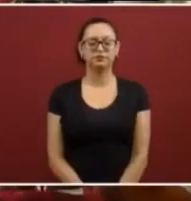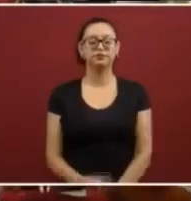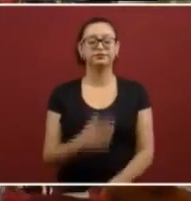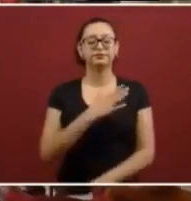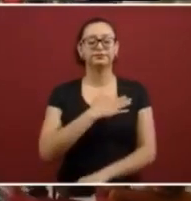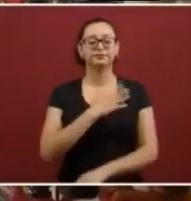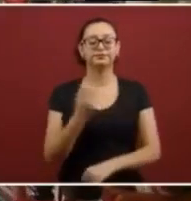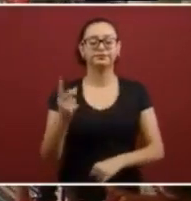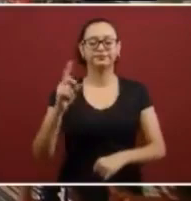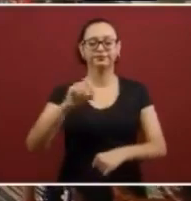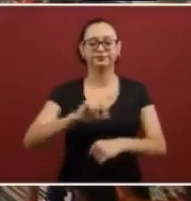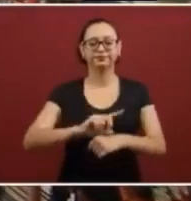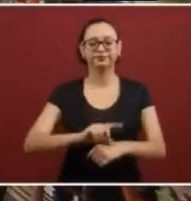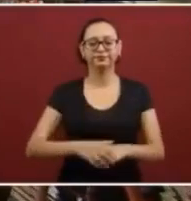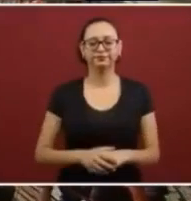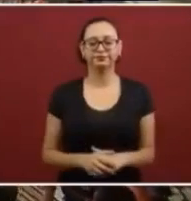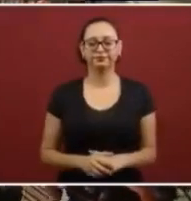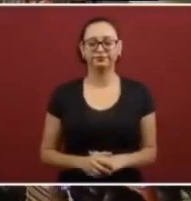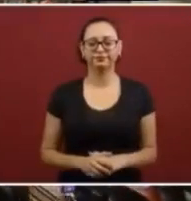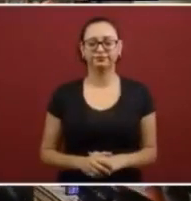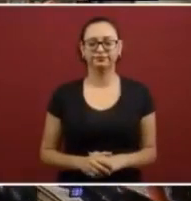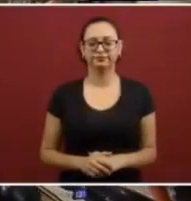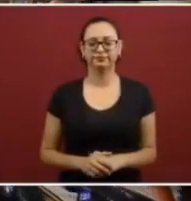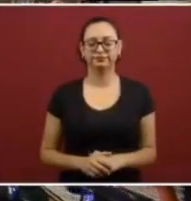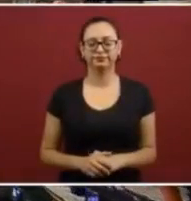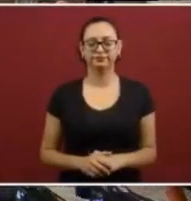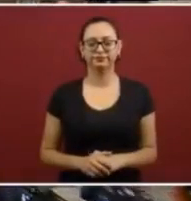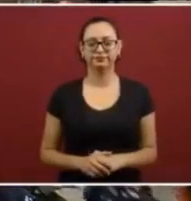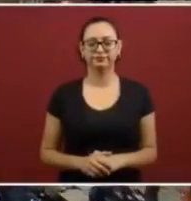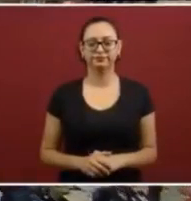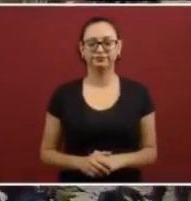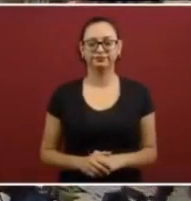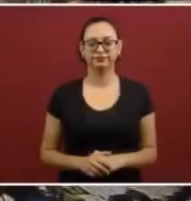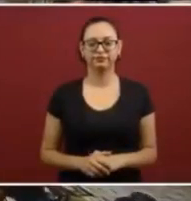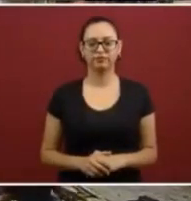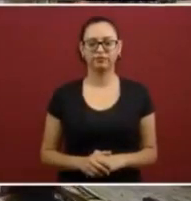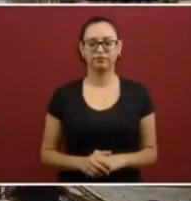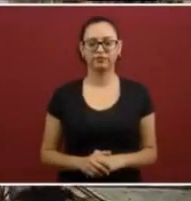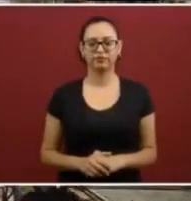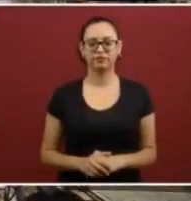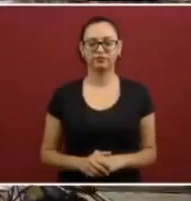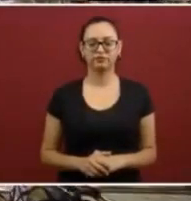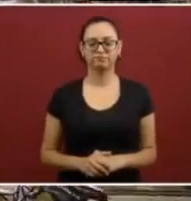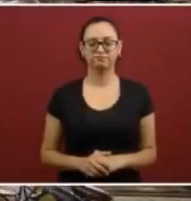okay, here it goes. It says very good morning.